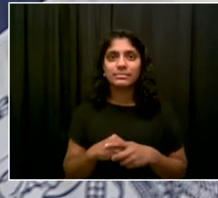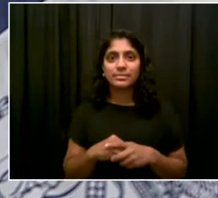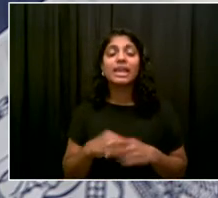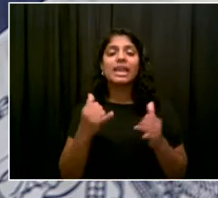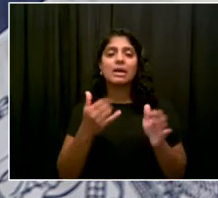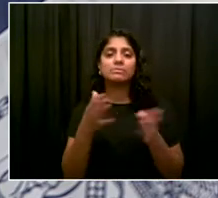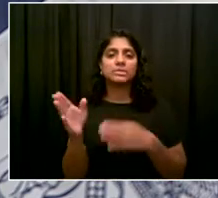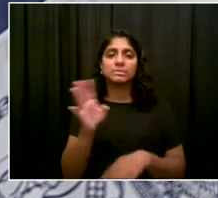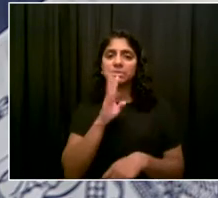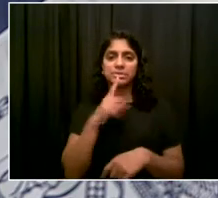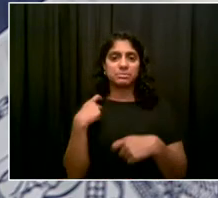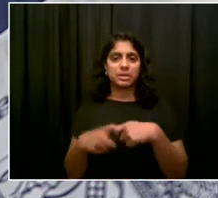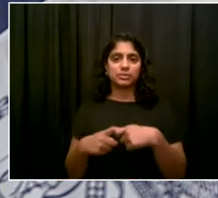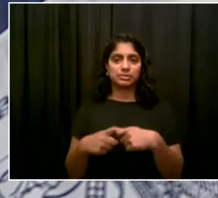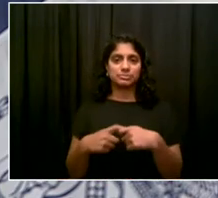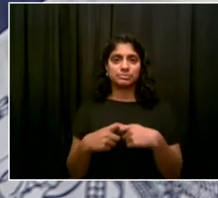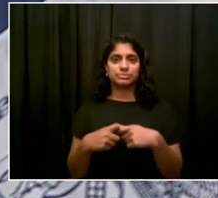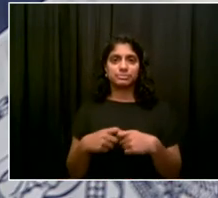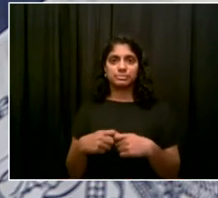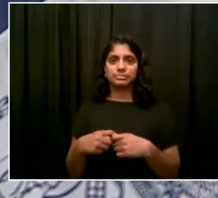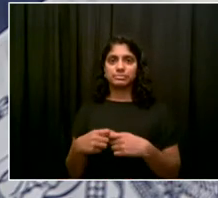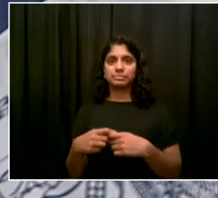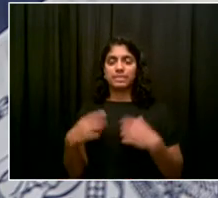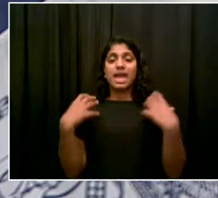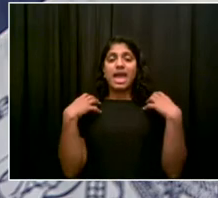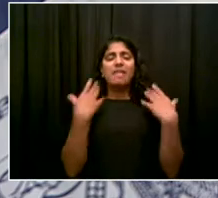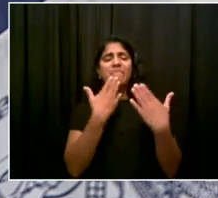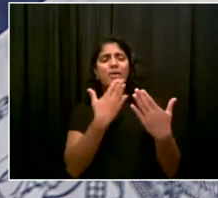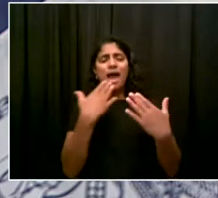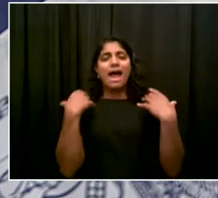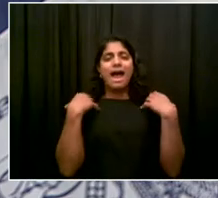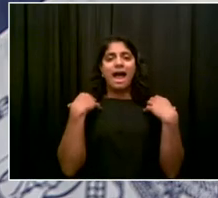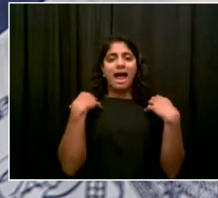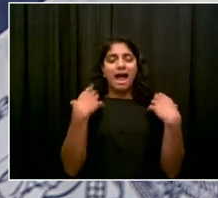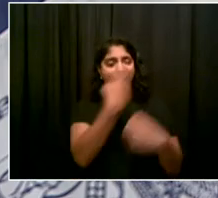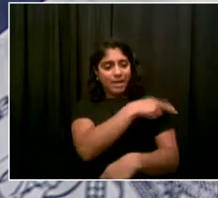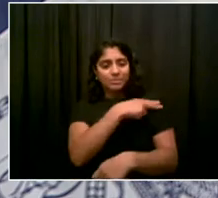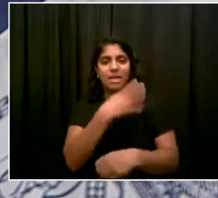vaccination effort, and why it is a good time for everyone to get vaccinated who has not yet.